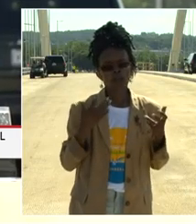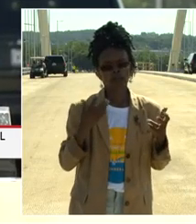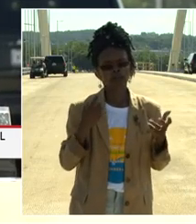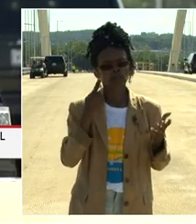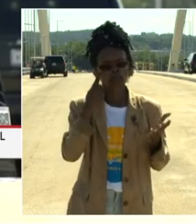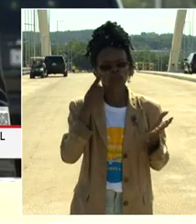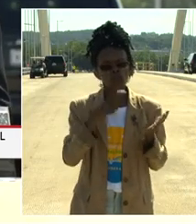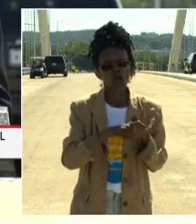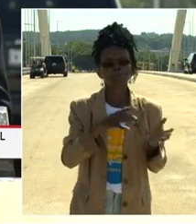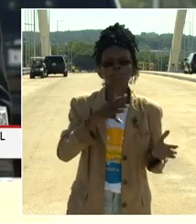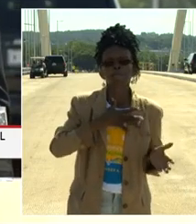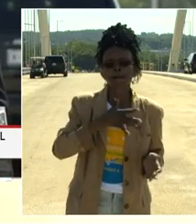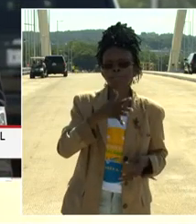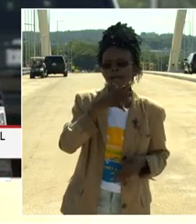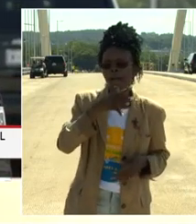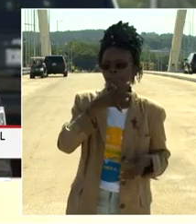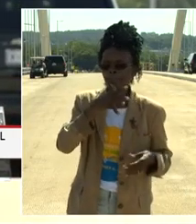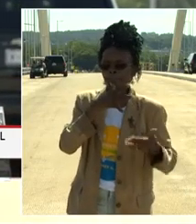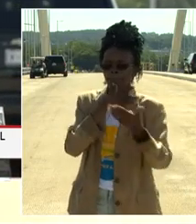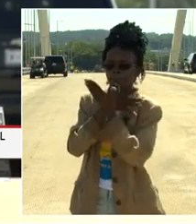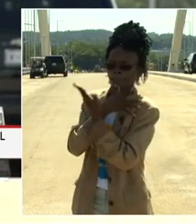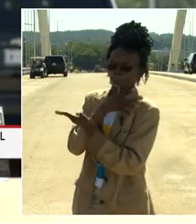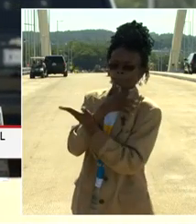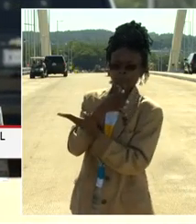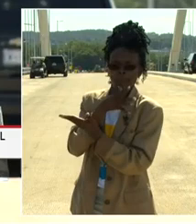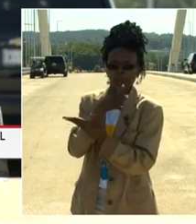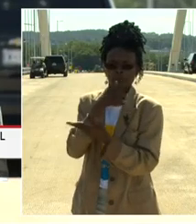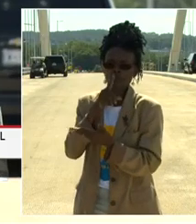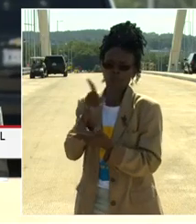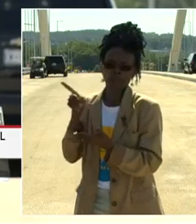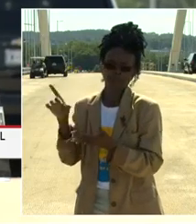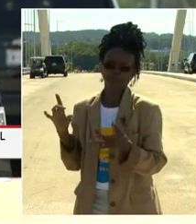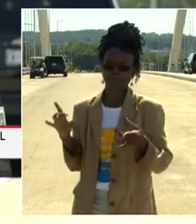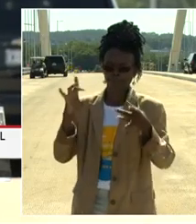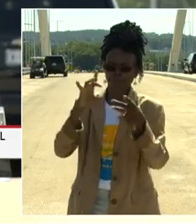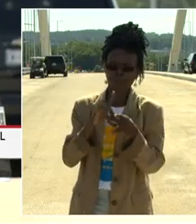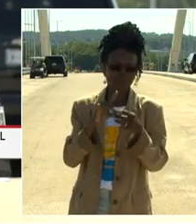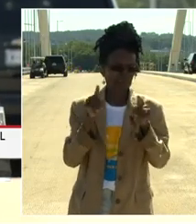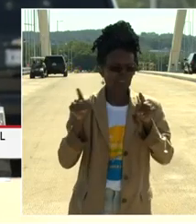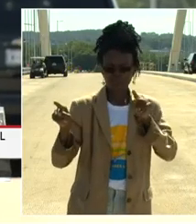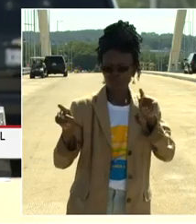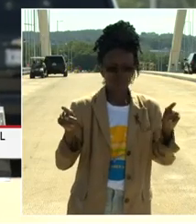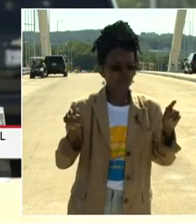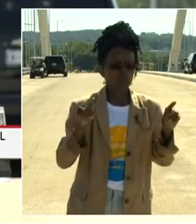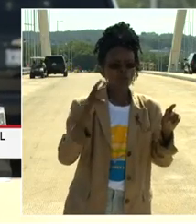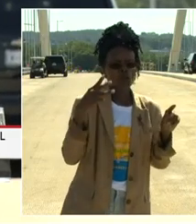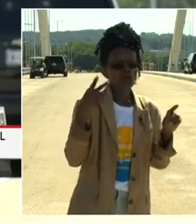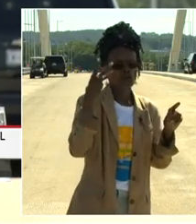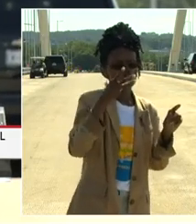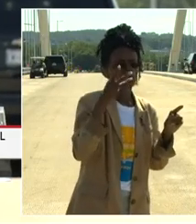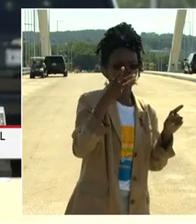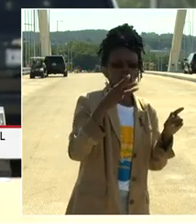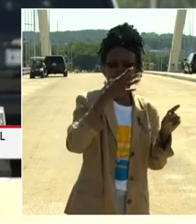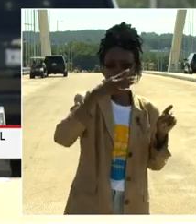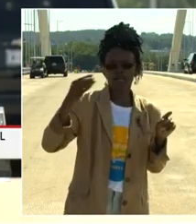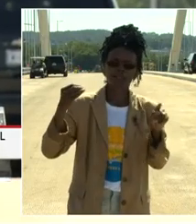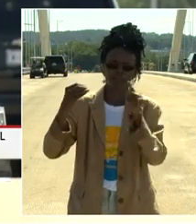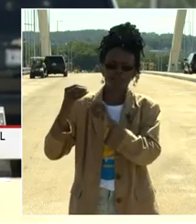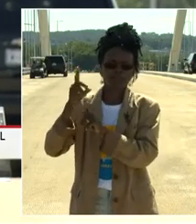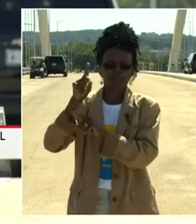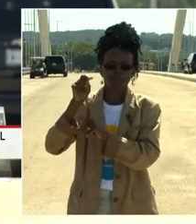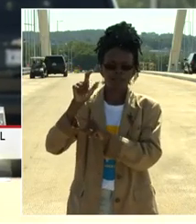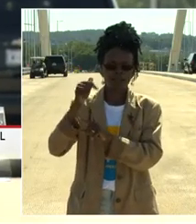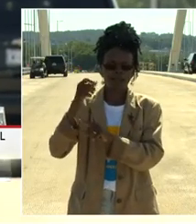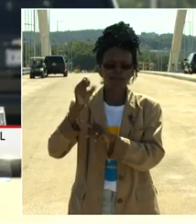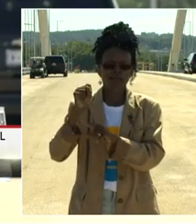united the bloodlines of the Douglas and Washington families through the union of her parents, Nettie Hancock Washington and Frederick